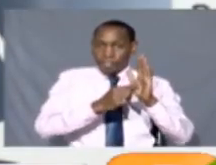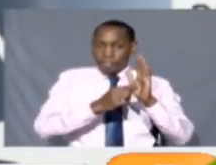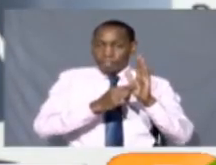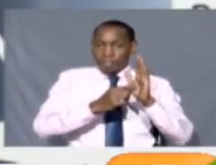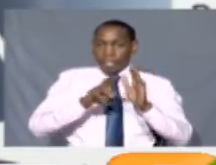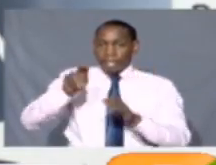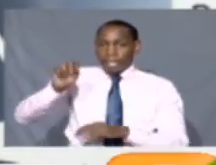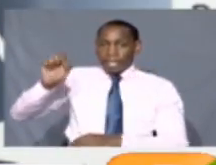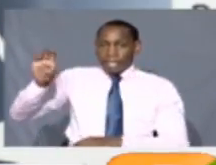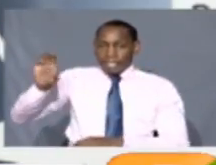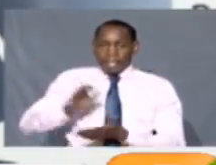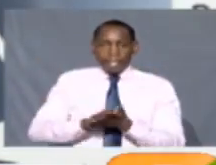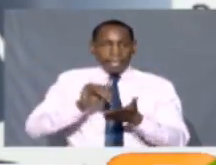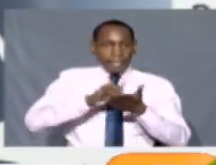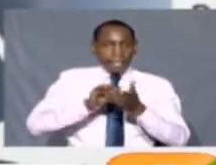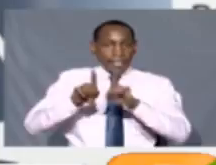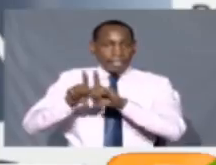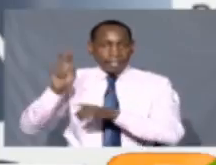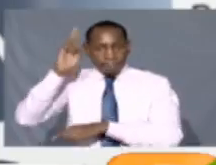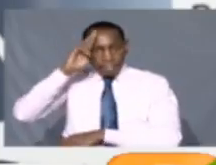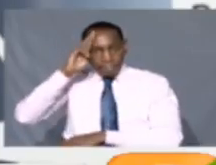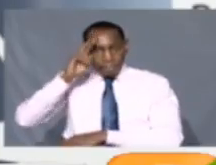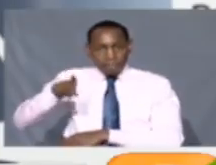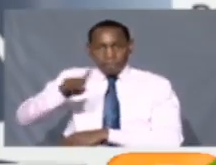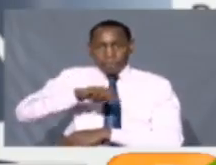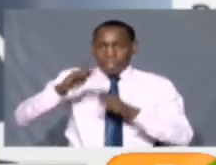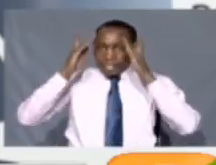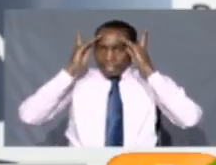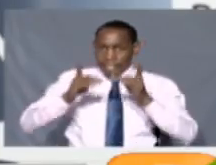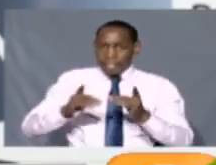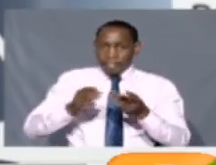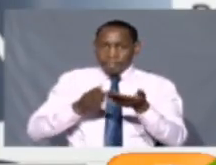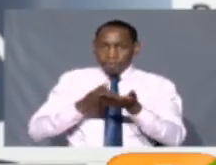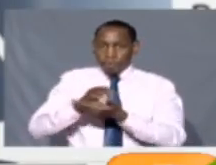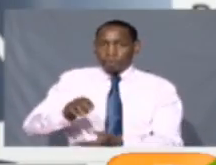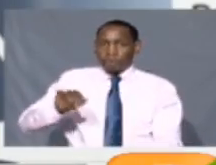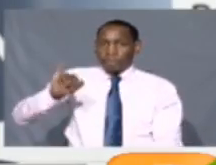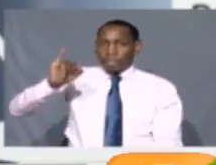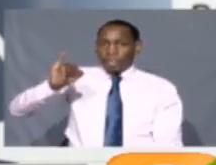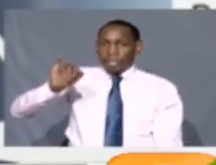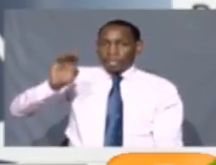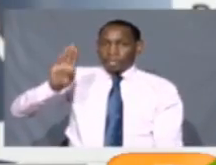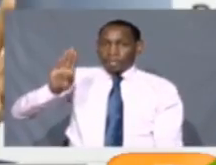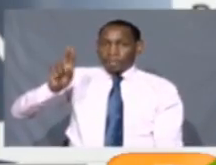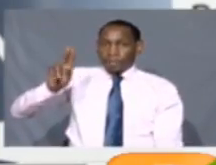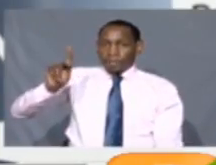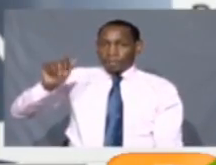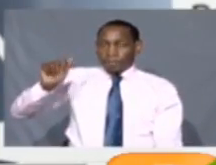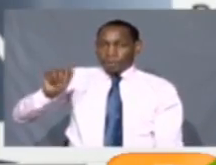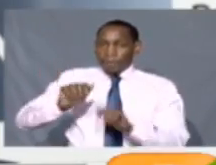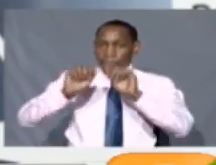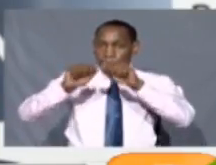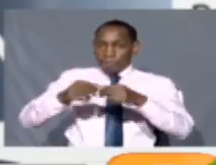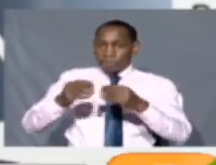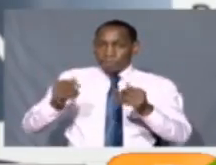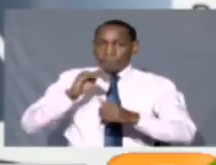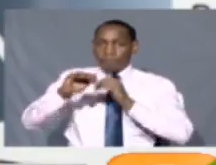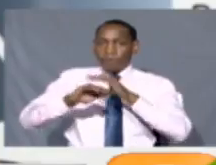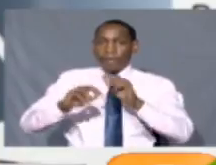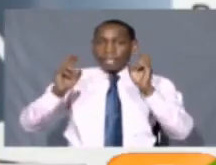exchange. And that is the reason why we have decided to go through Ibuka, so that we can deal with all other